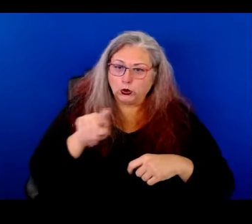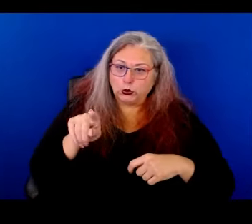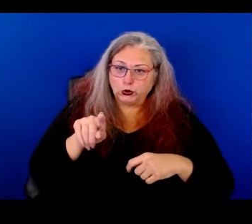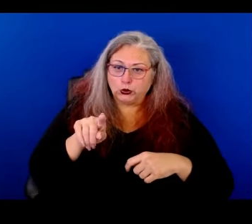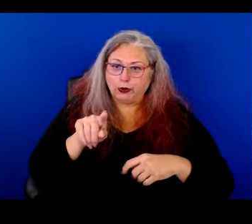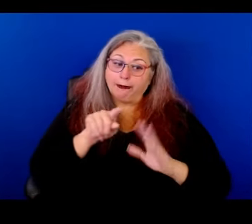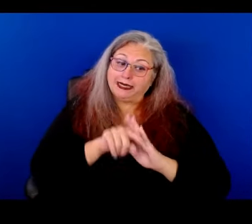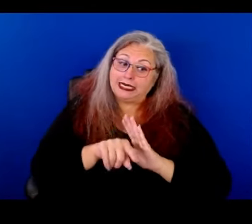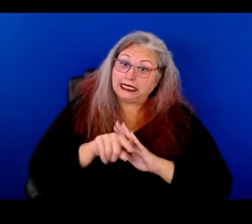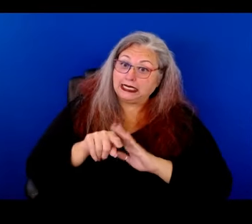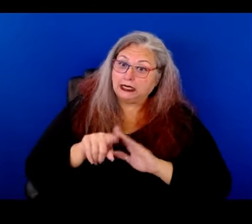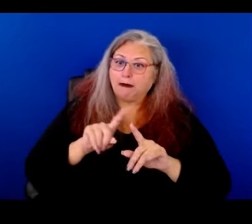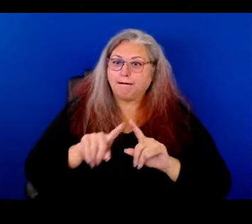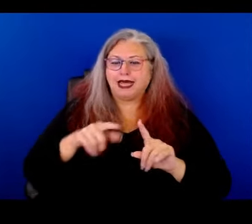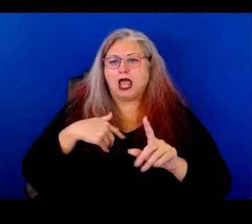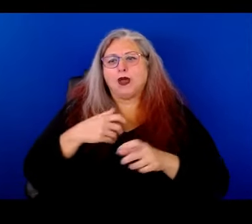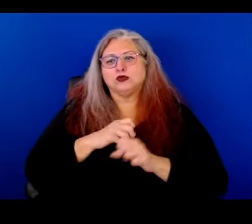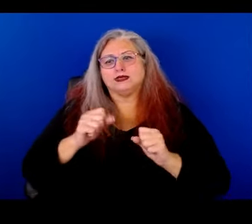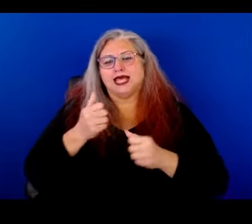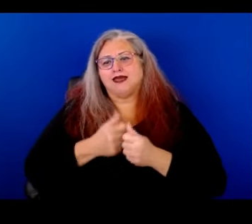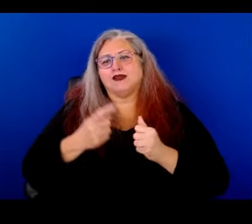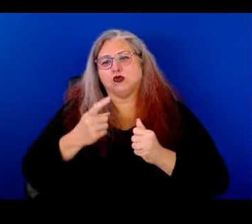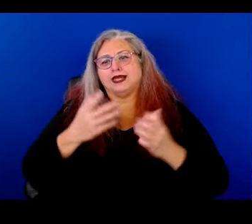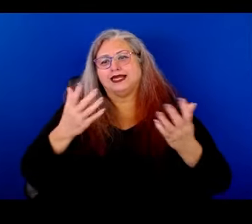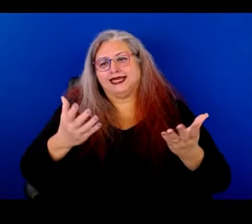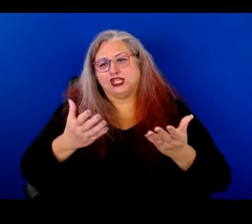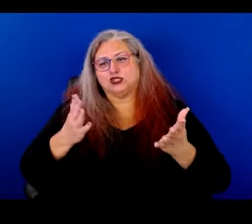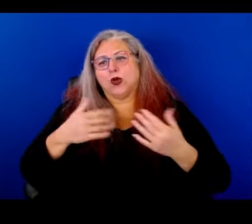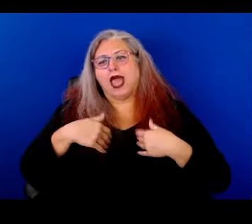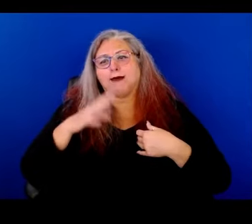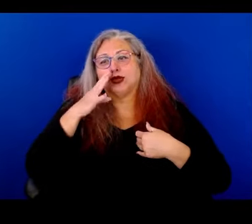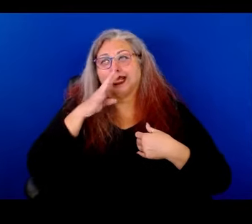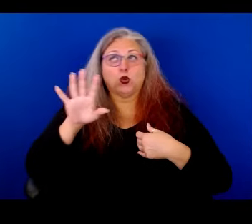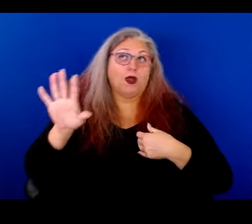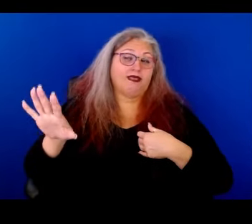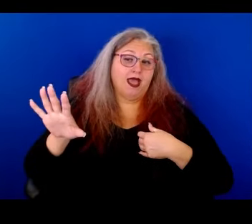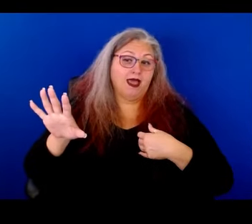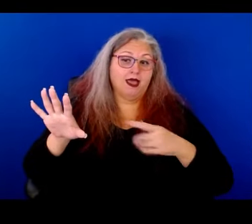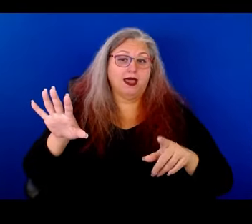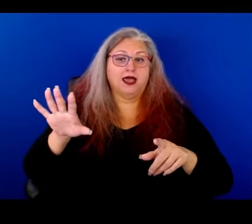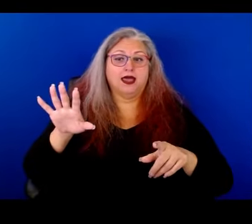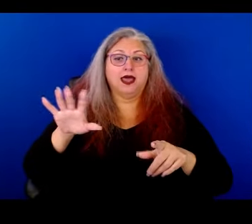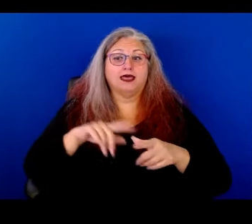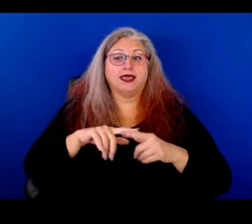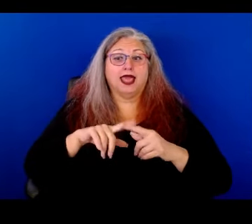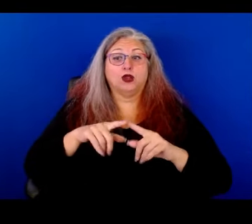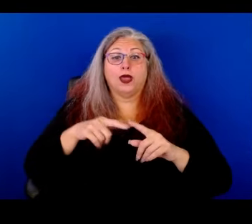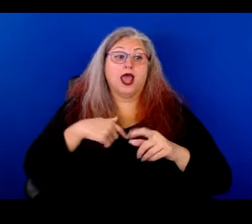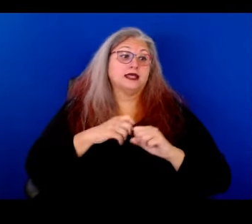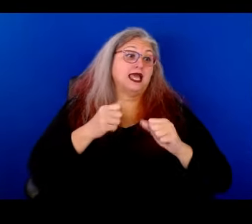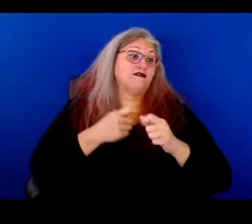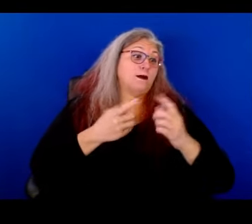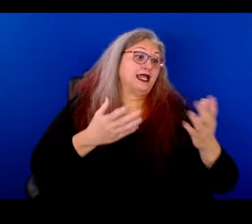all being killed, but I want to save everyone here. So I'm just going to ignore that. And then as soon as I